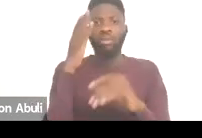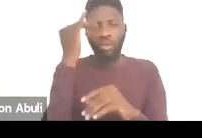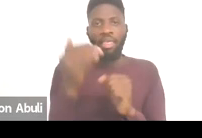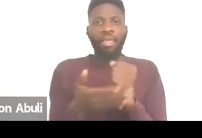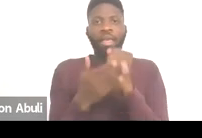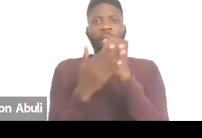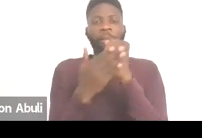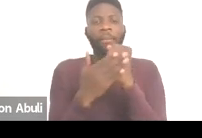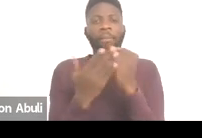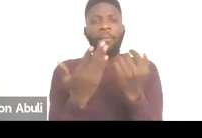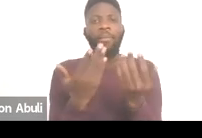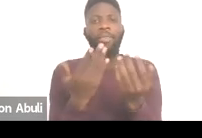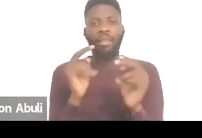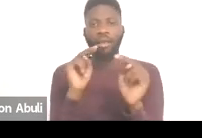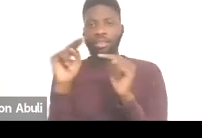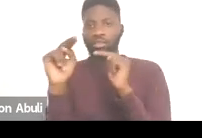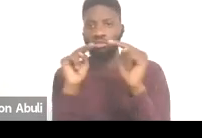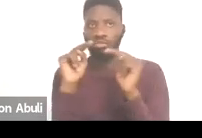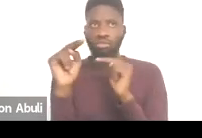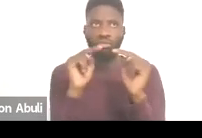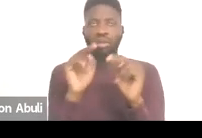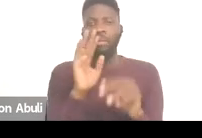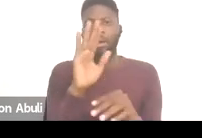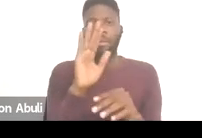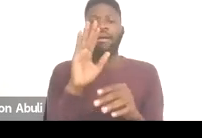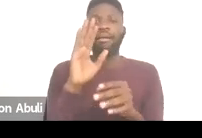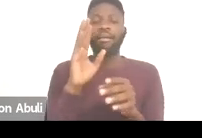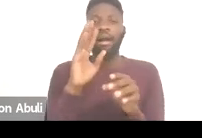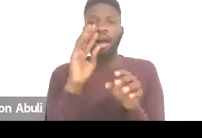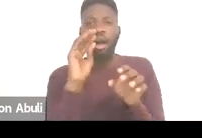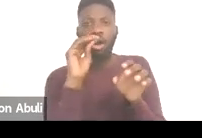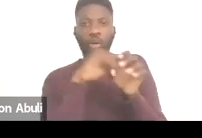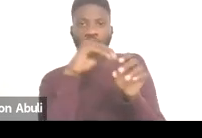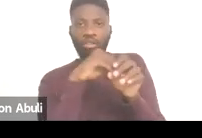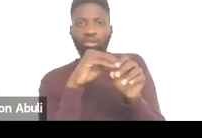of negotiating for your accommodation and negotiating for reasonable